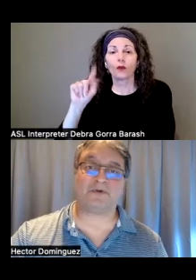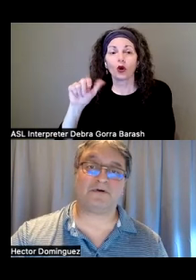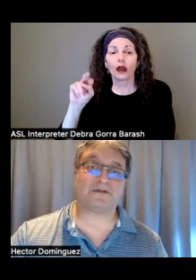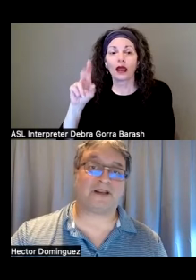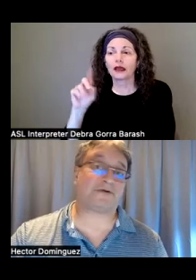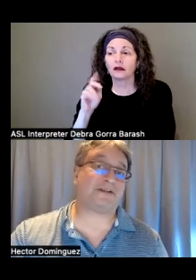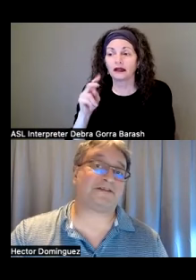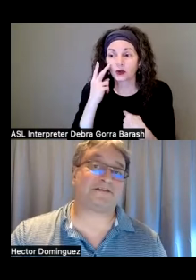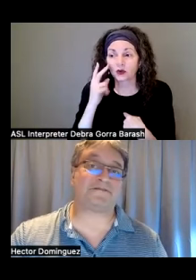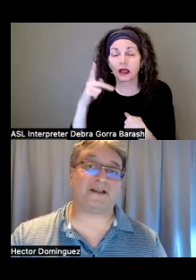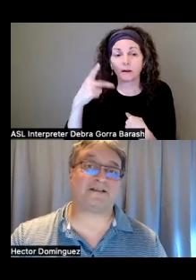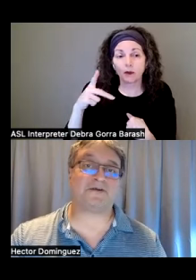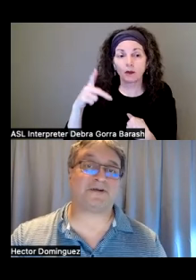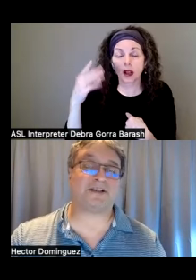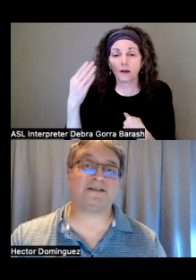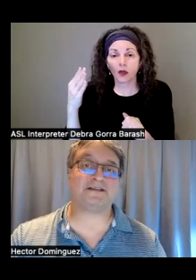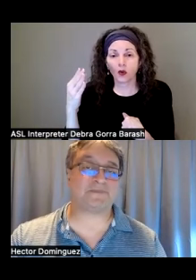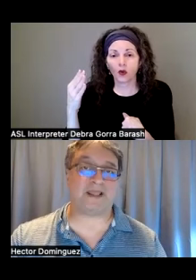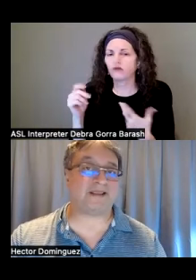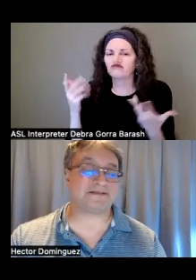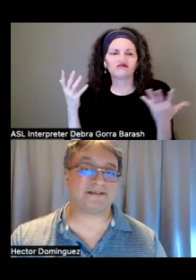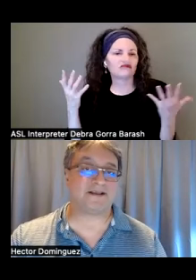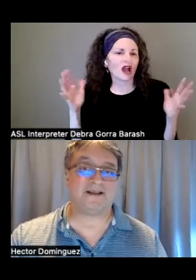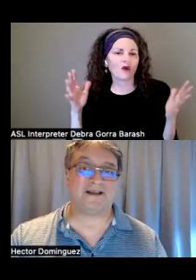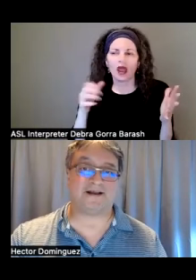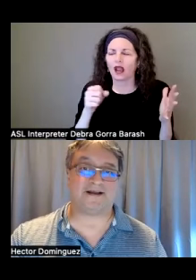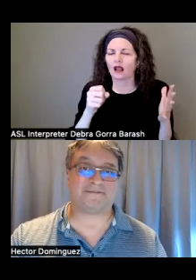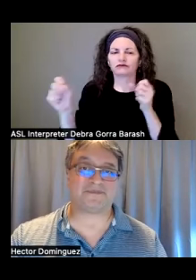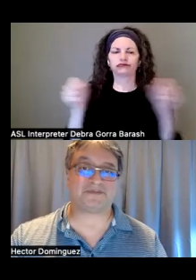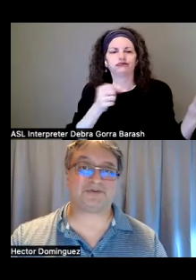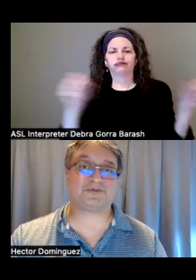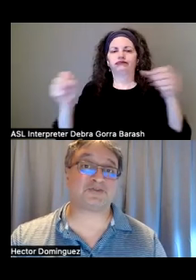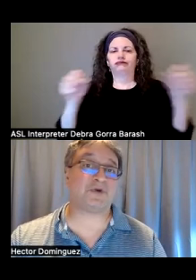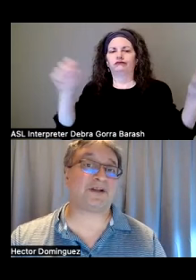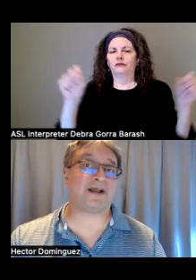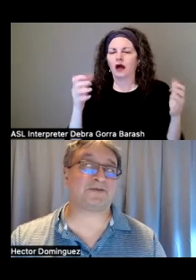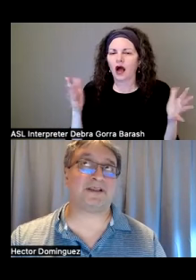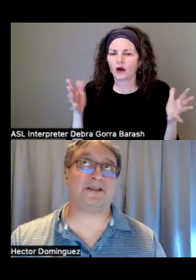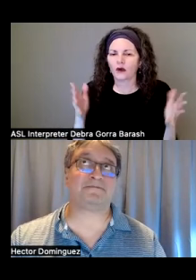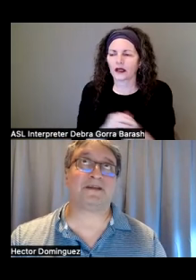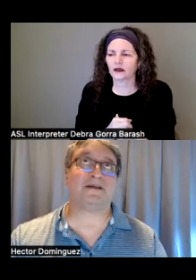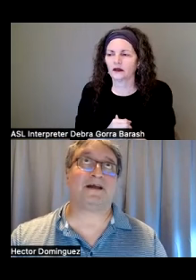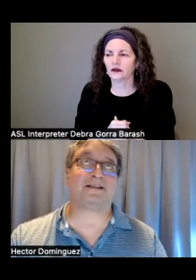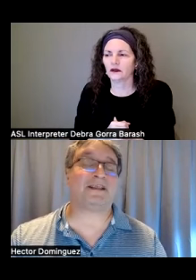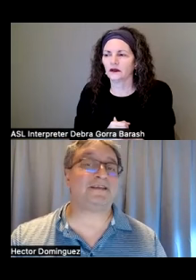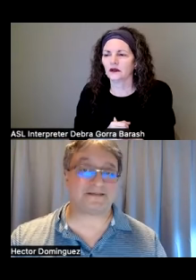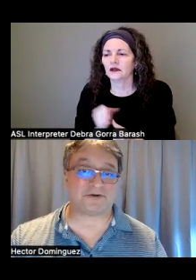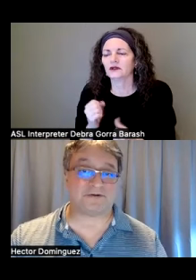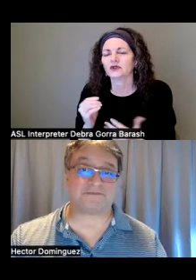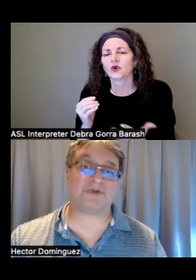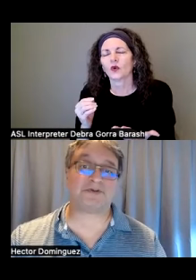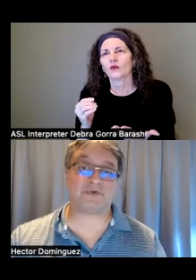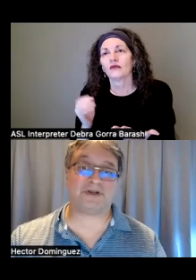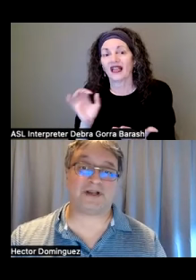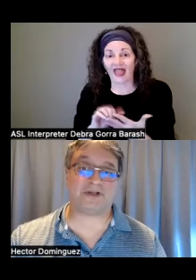purple and blue, they are already gentrified, they're already displaced. So those were actually 10 years